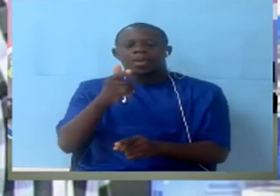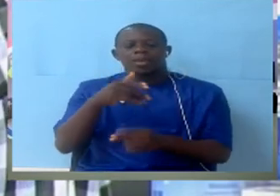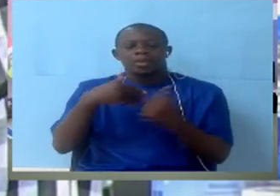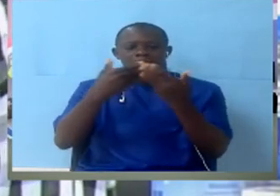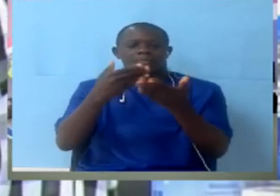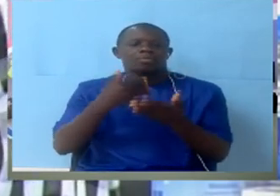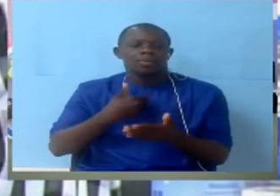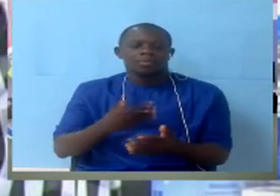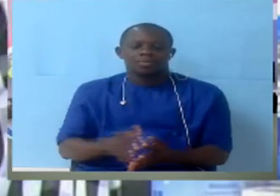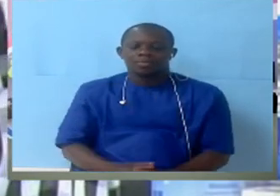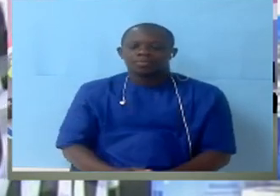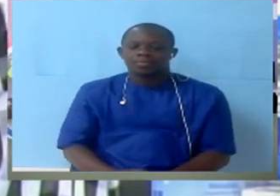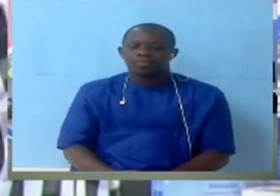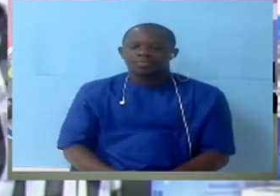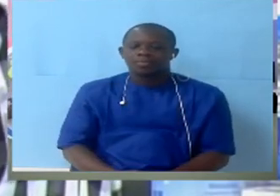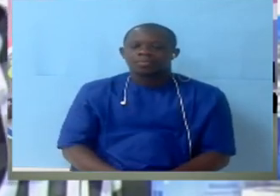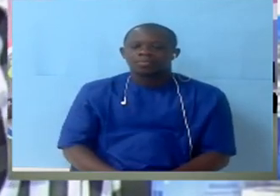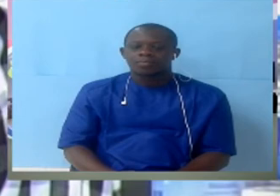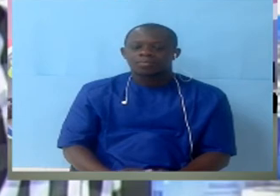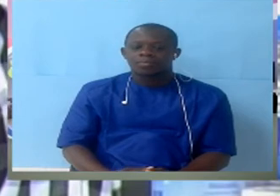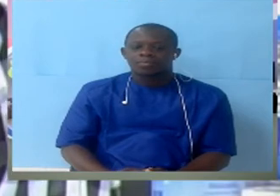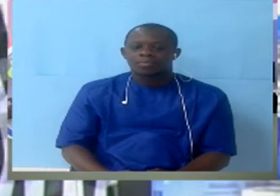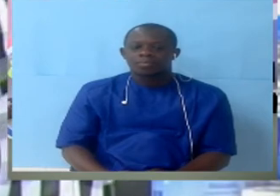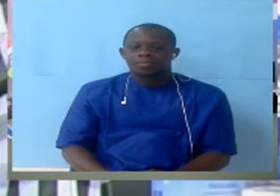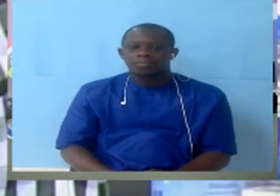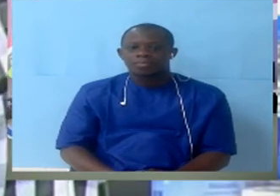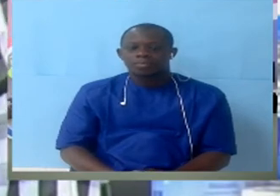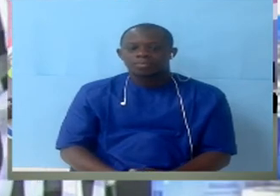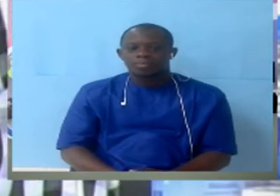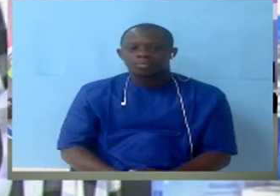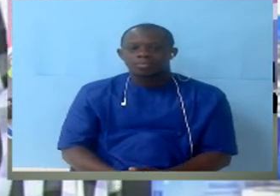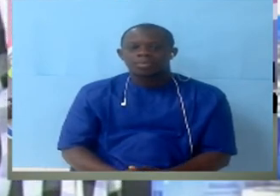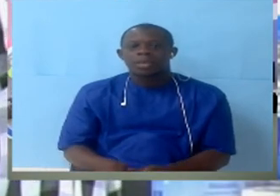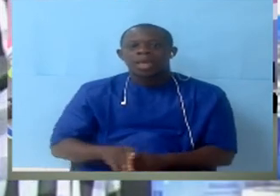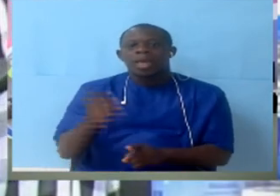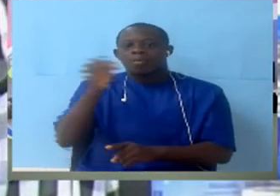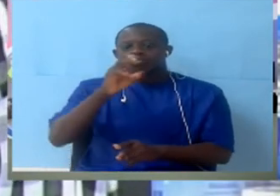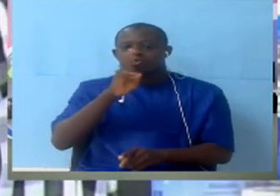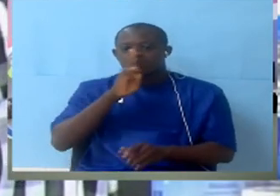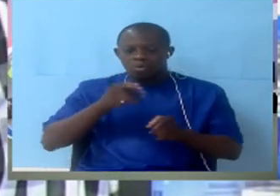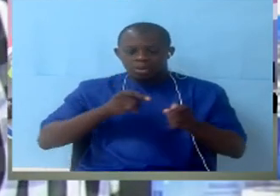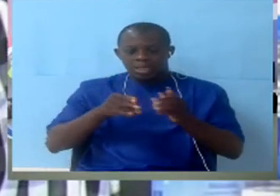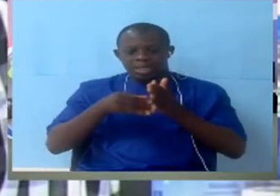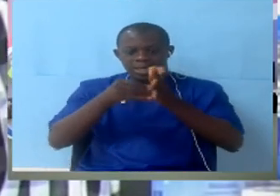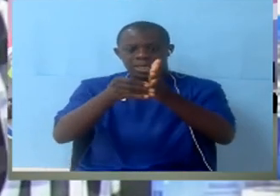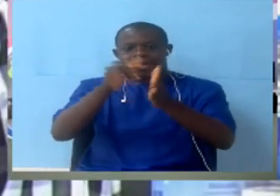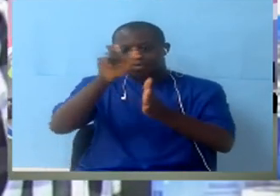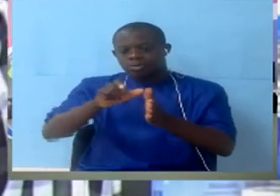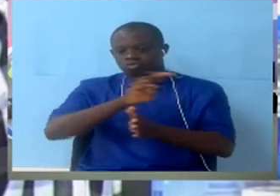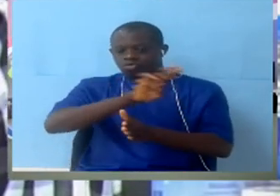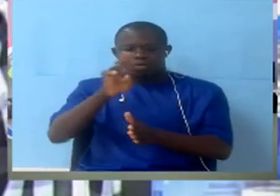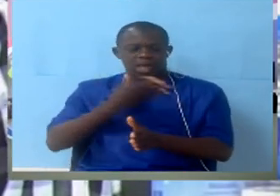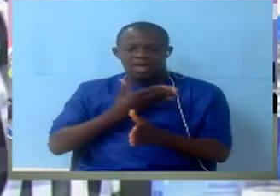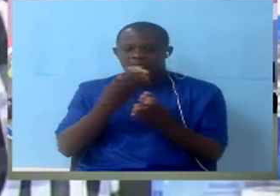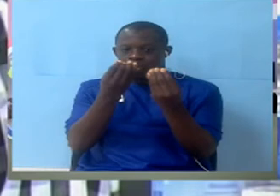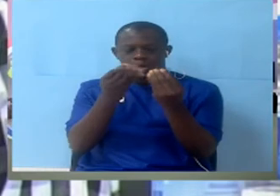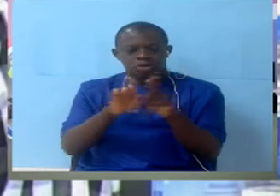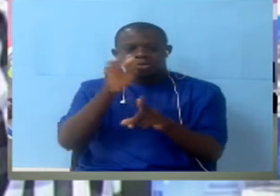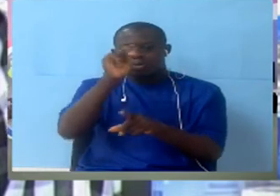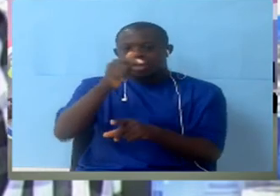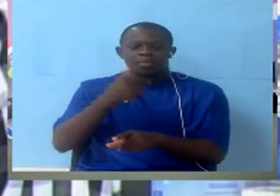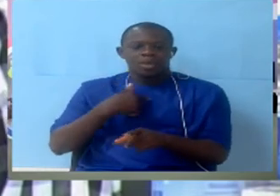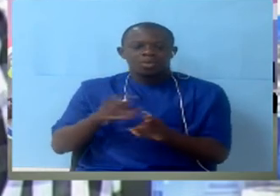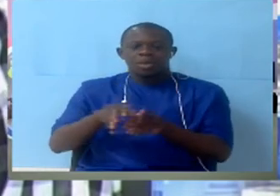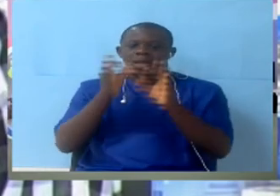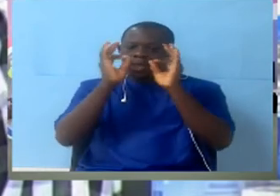jo kor so sai nga program so to nga ko explain wala na sa jol dina because the manager said he doesn't have money to pay me and so